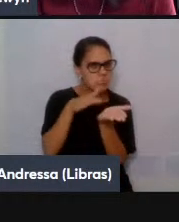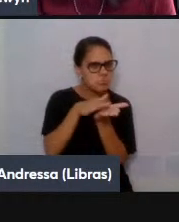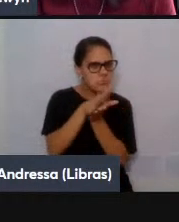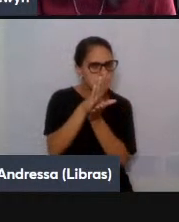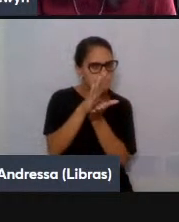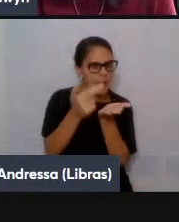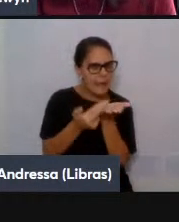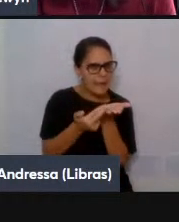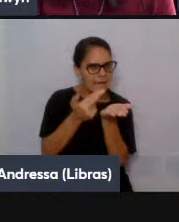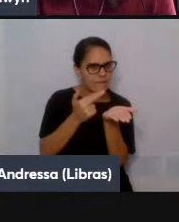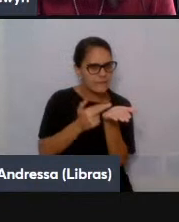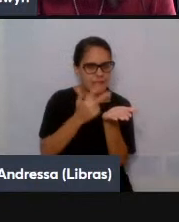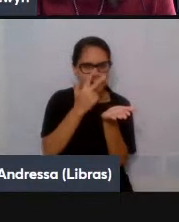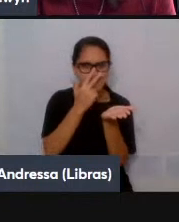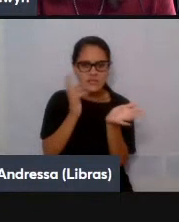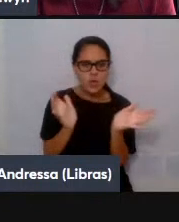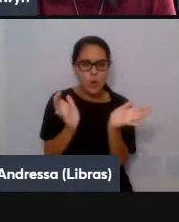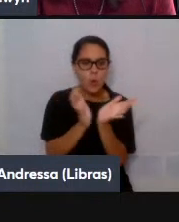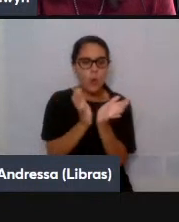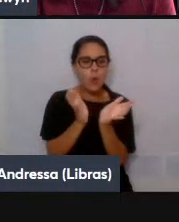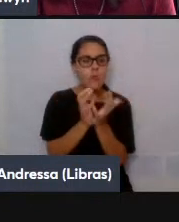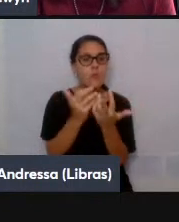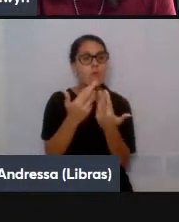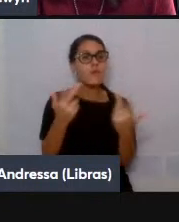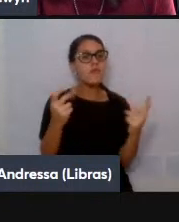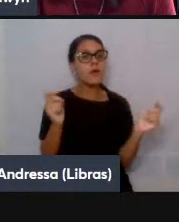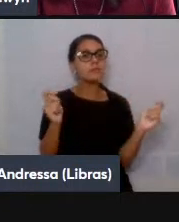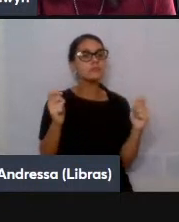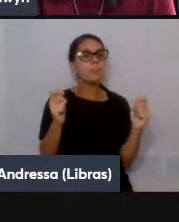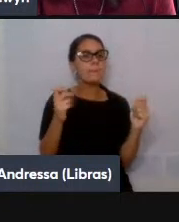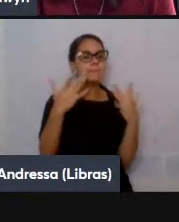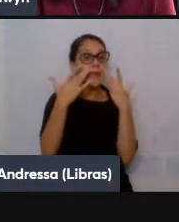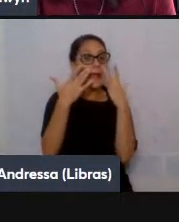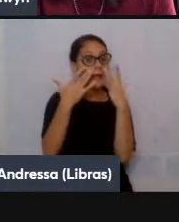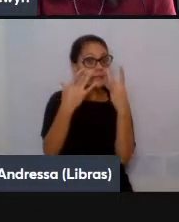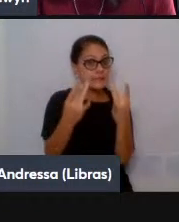uma voz coletiva. Se atente